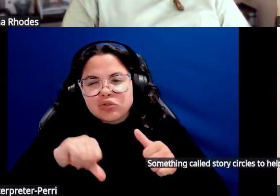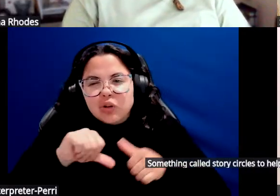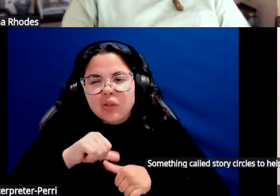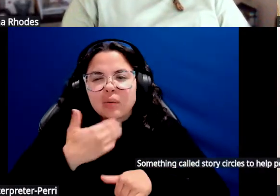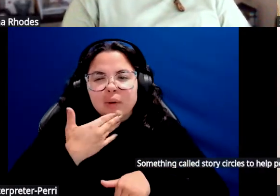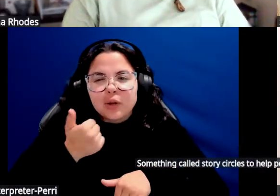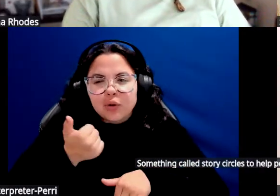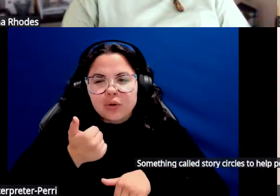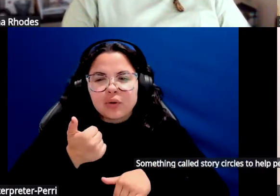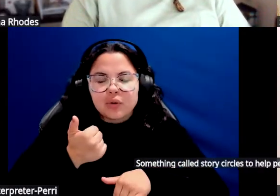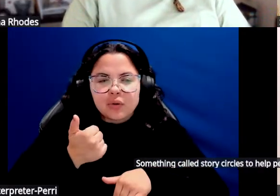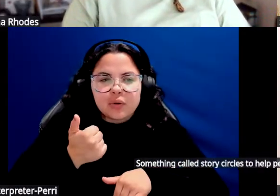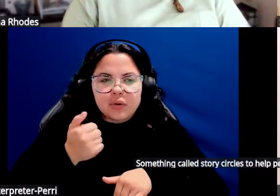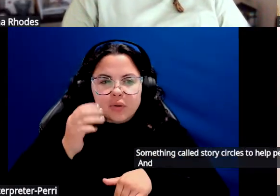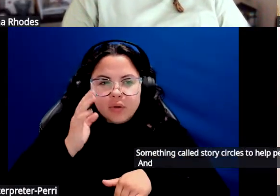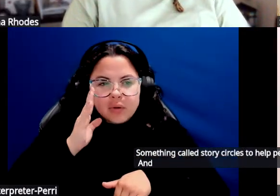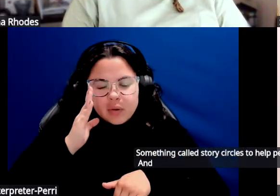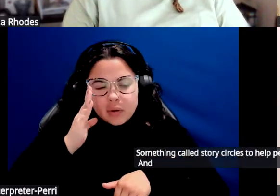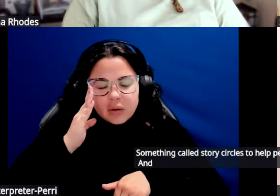And